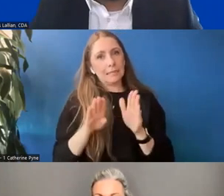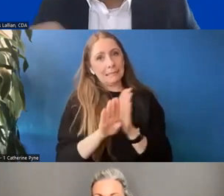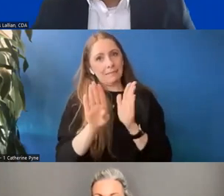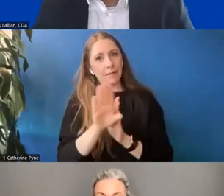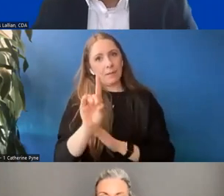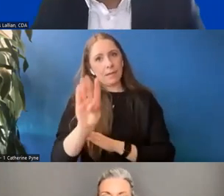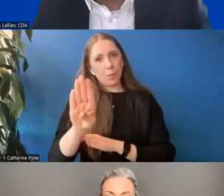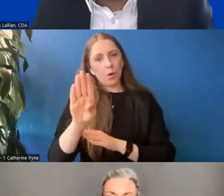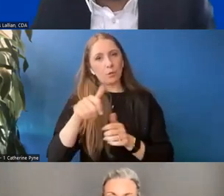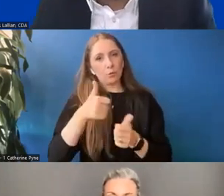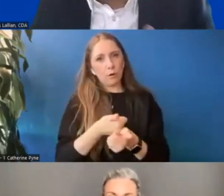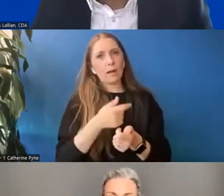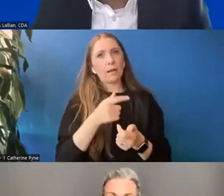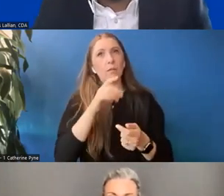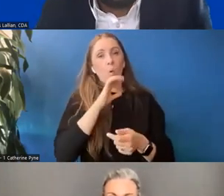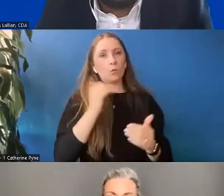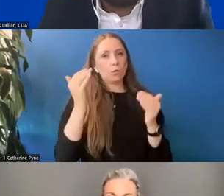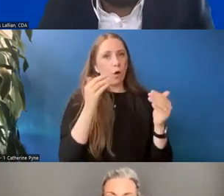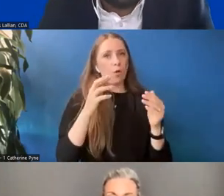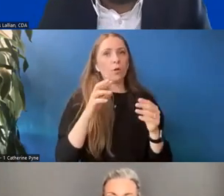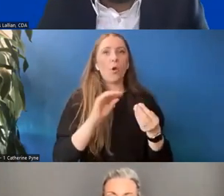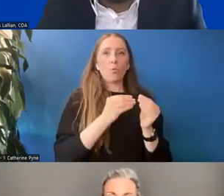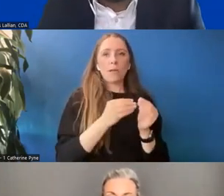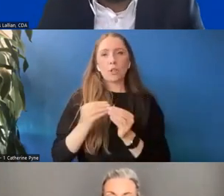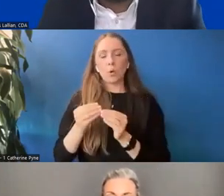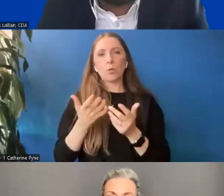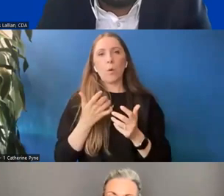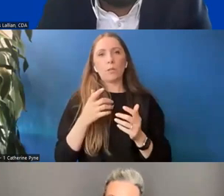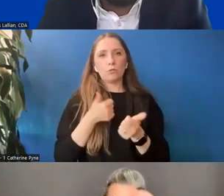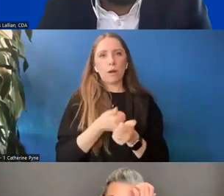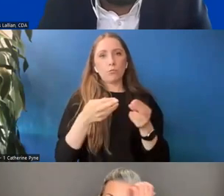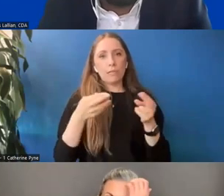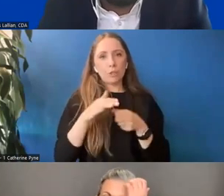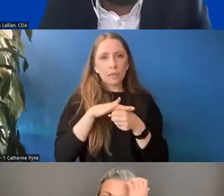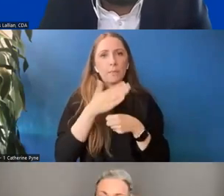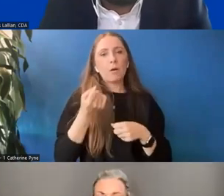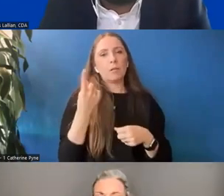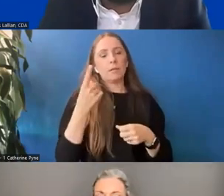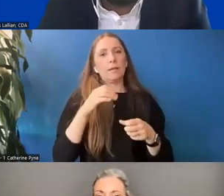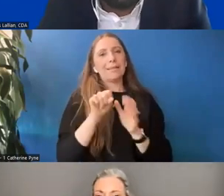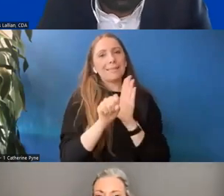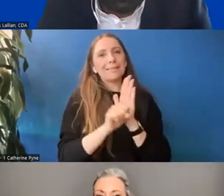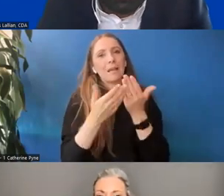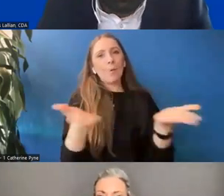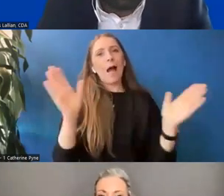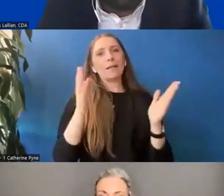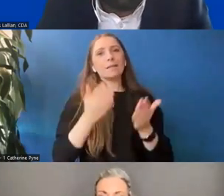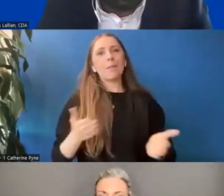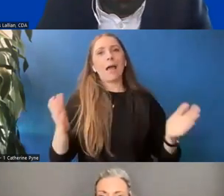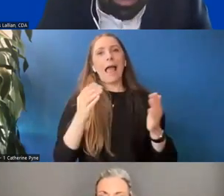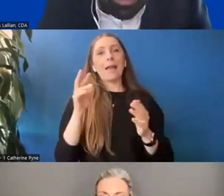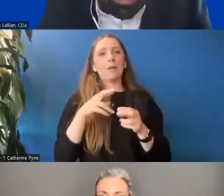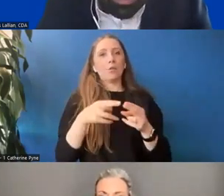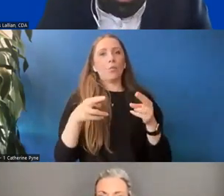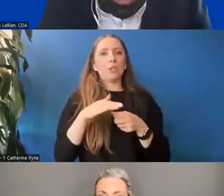So we'll track a provider to older adult ratio. Essentially, we want to be able to track that regionally and better understand statewide supply and then also the regional